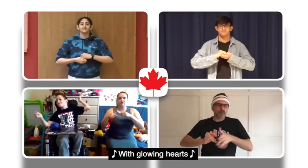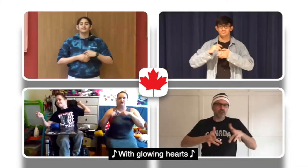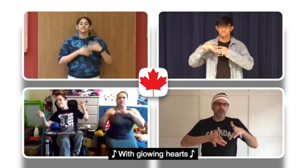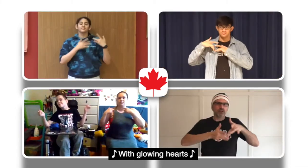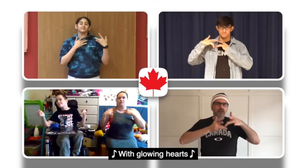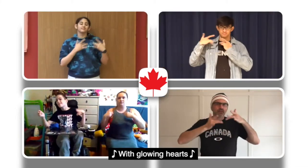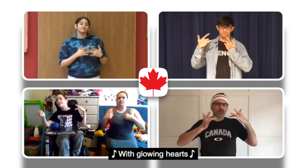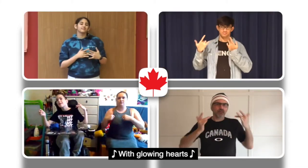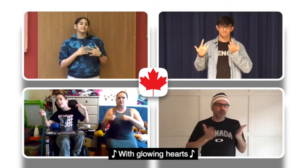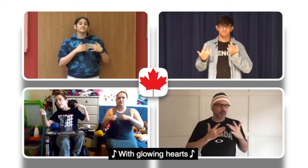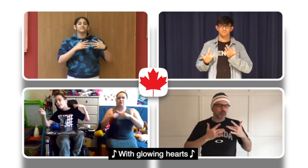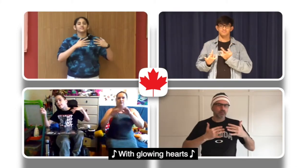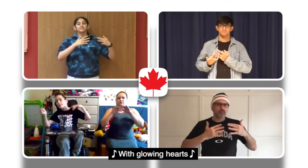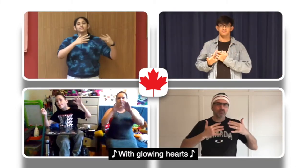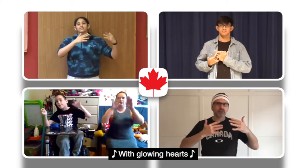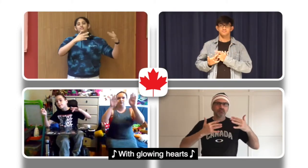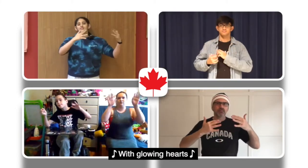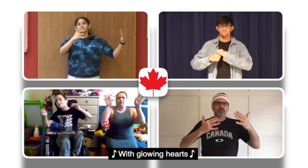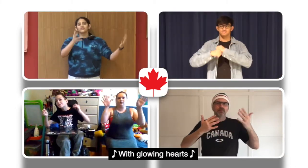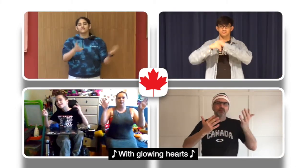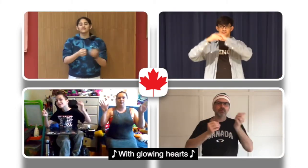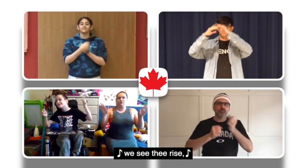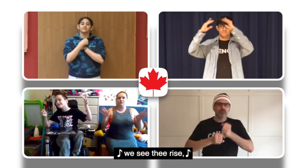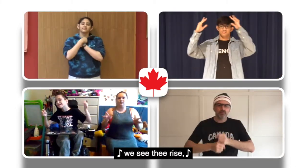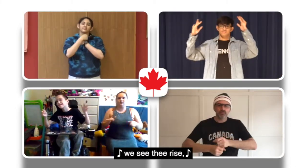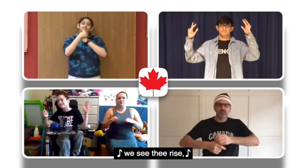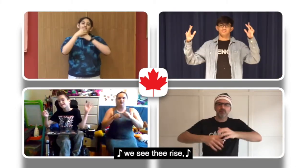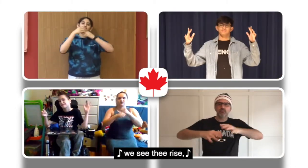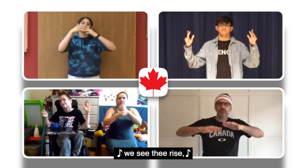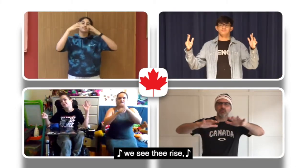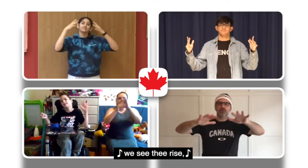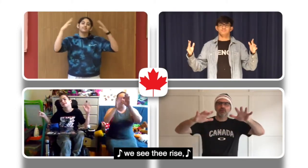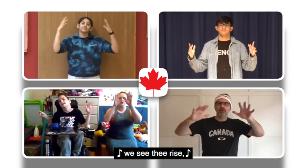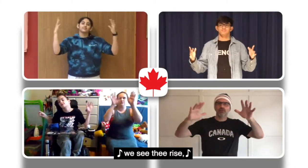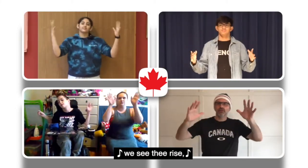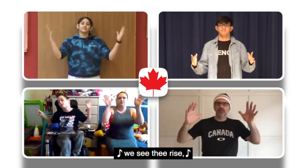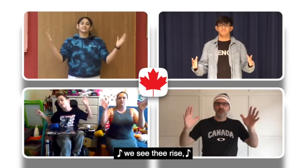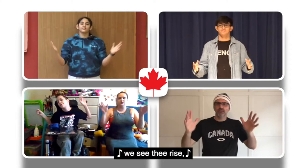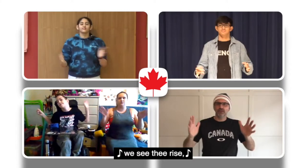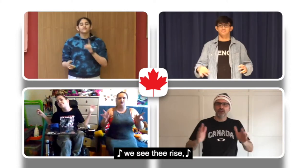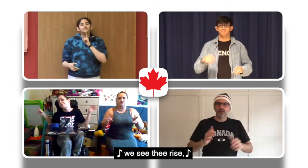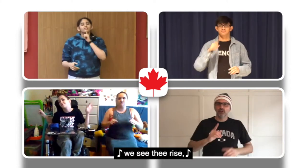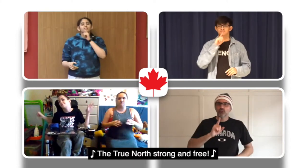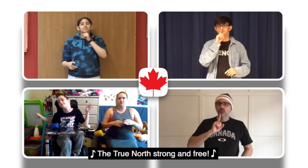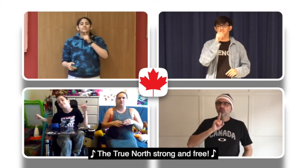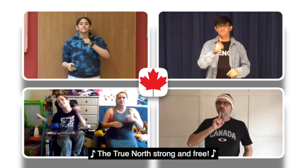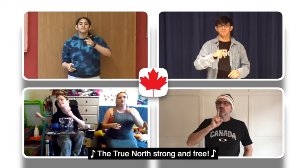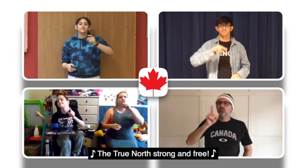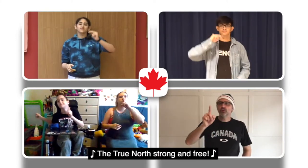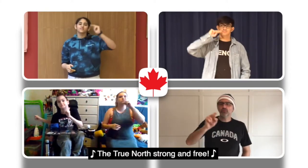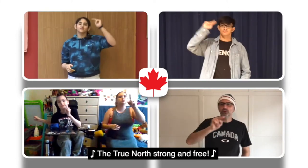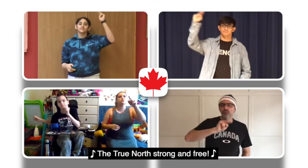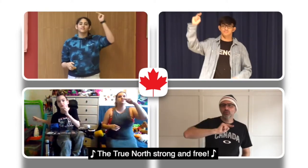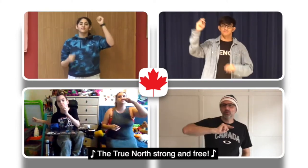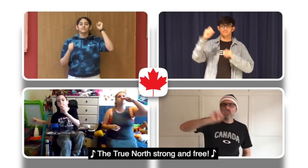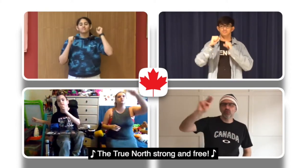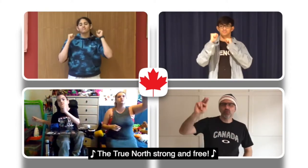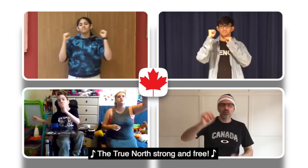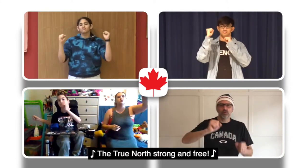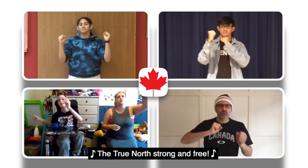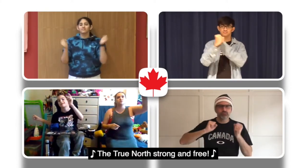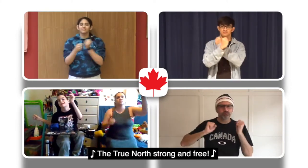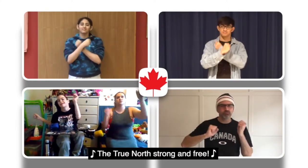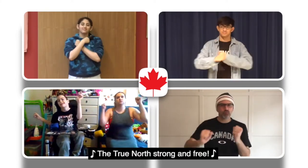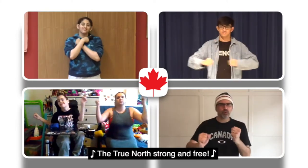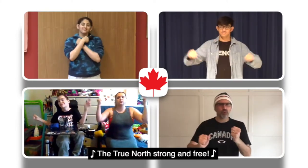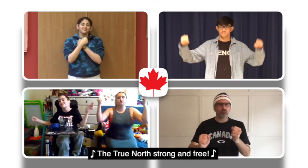command. With glowing hearts we see thee rise, the true